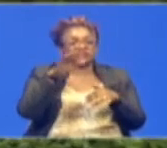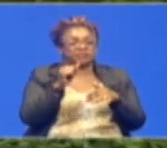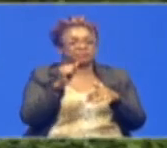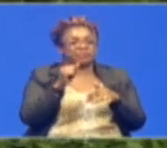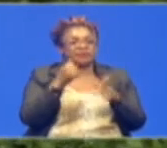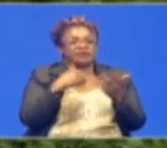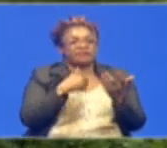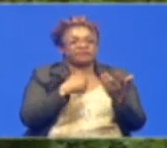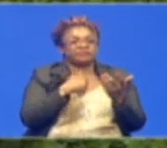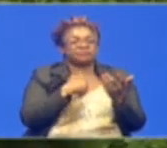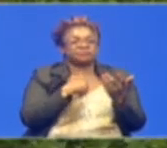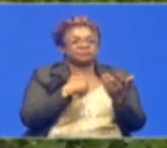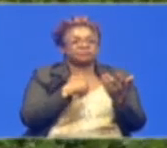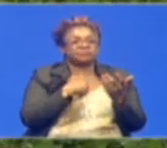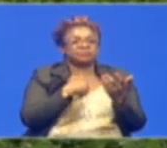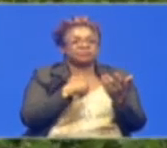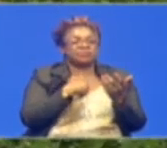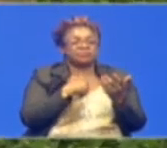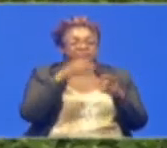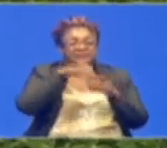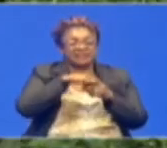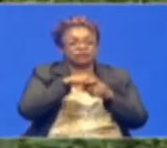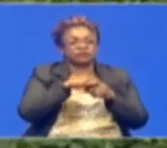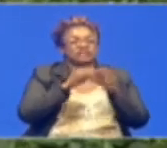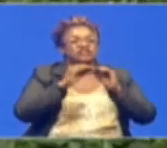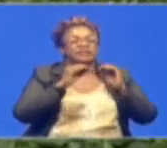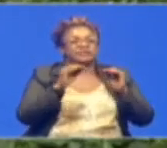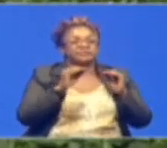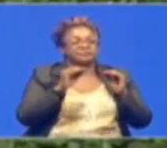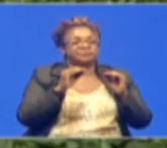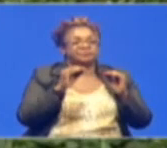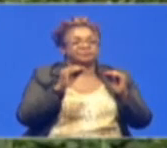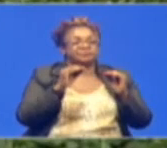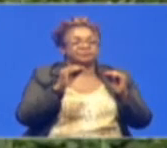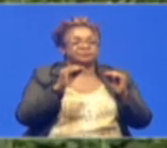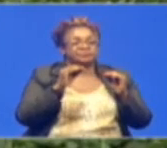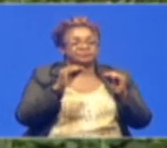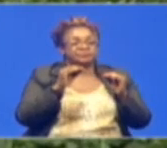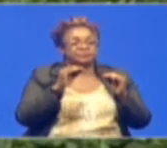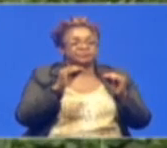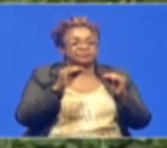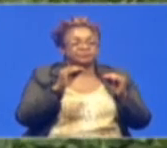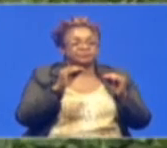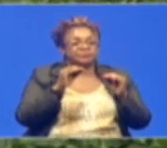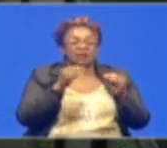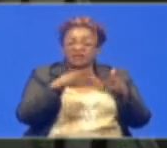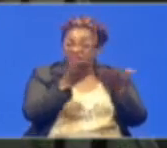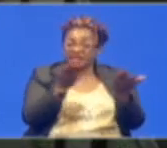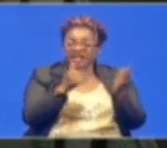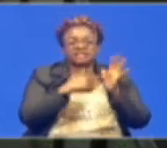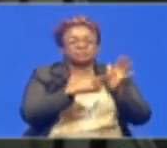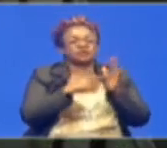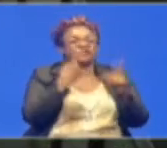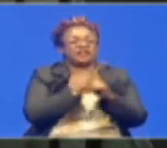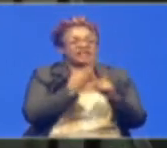have an in-house training. The in-house training, the tea tasters are exposed to various types